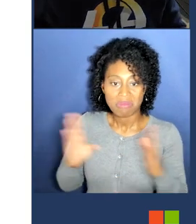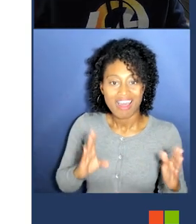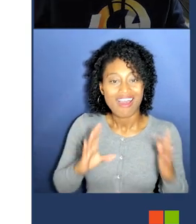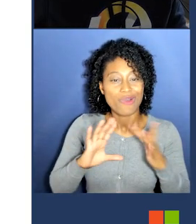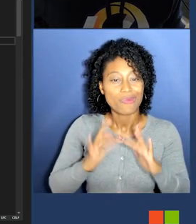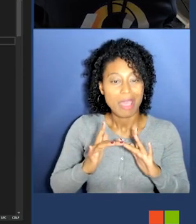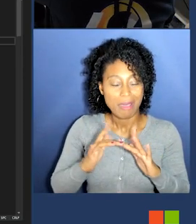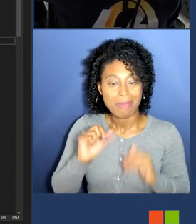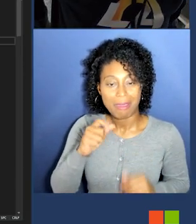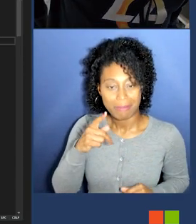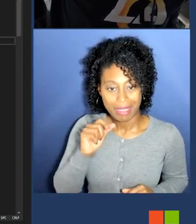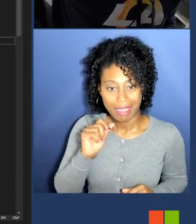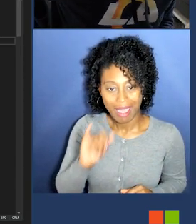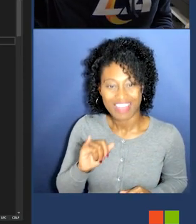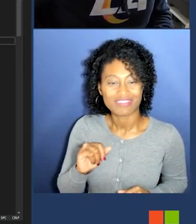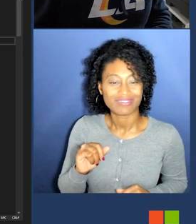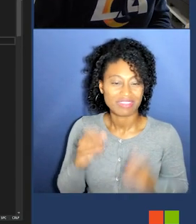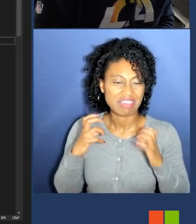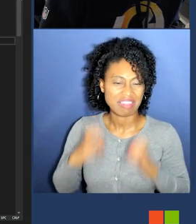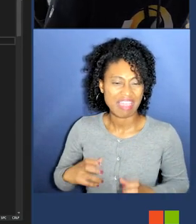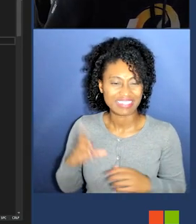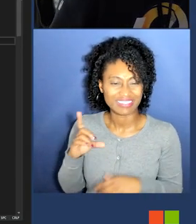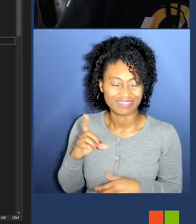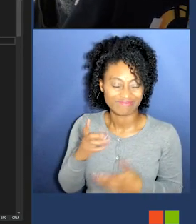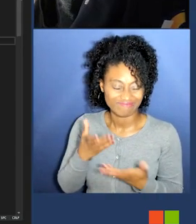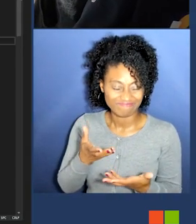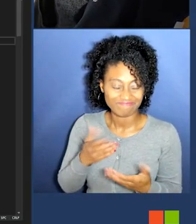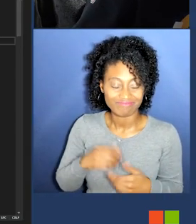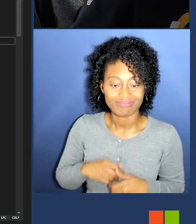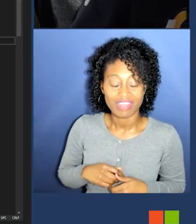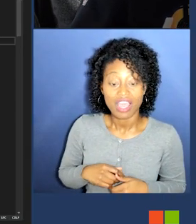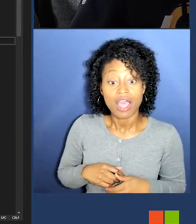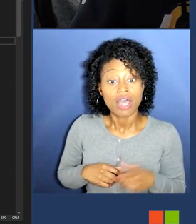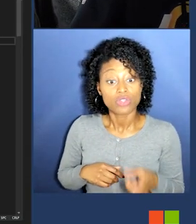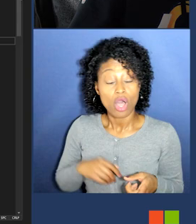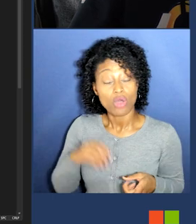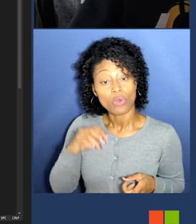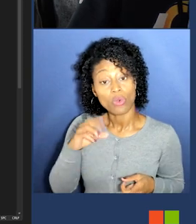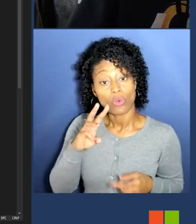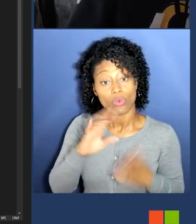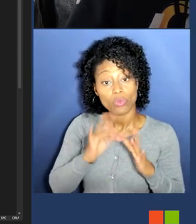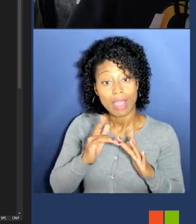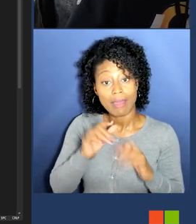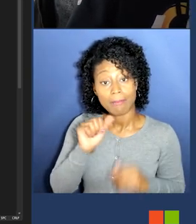API. So let's have a look at the web API. The web API